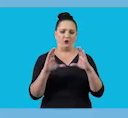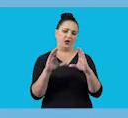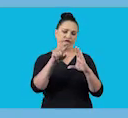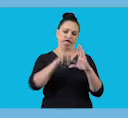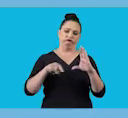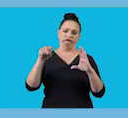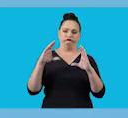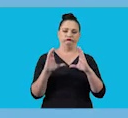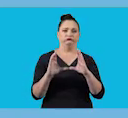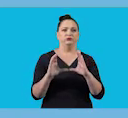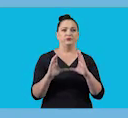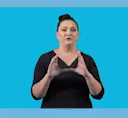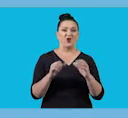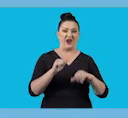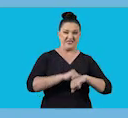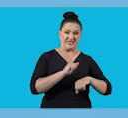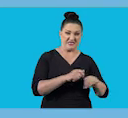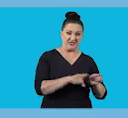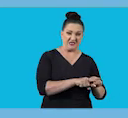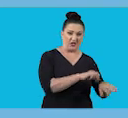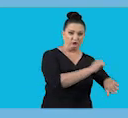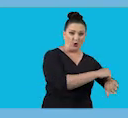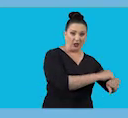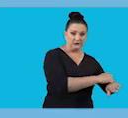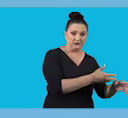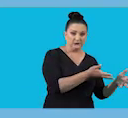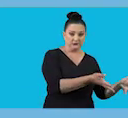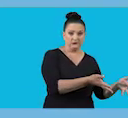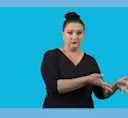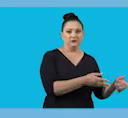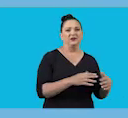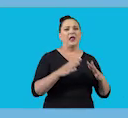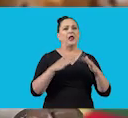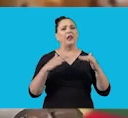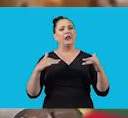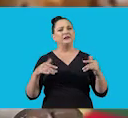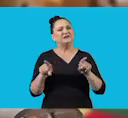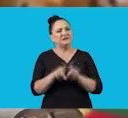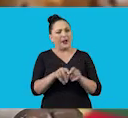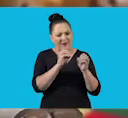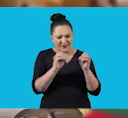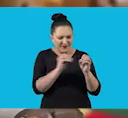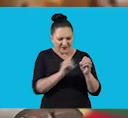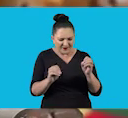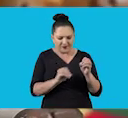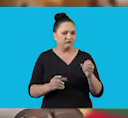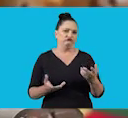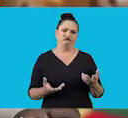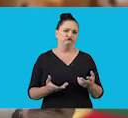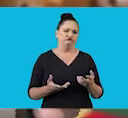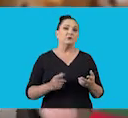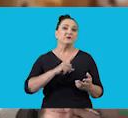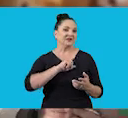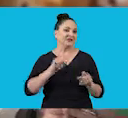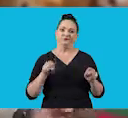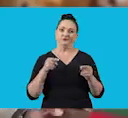volume. Is it because their particles are tightly packed as in a solid? Remember, the particles in a liquid are not as tightly